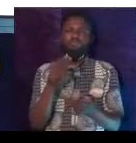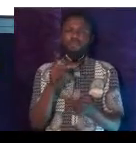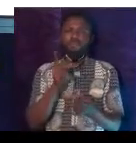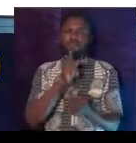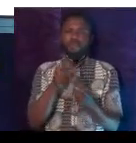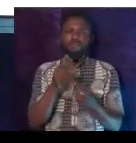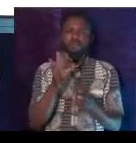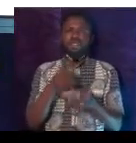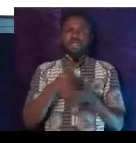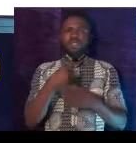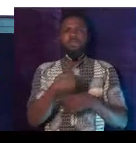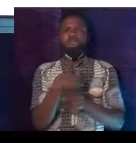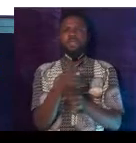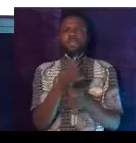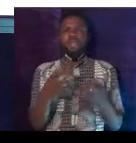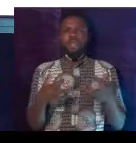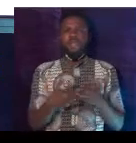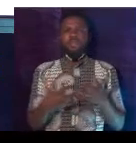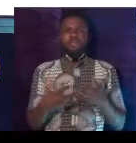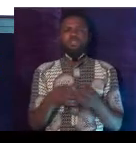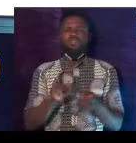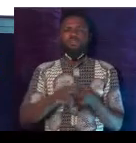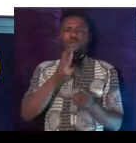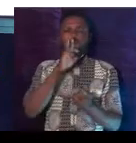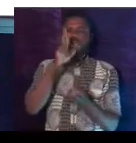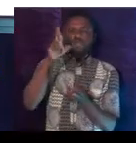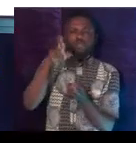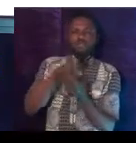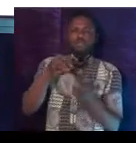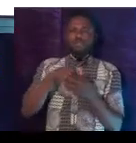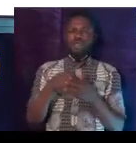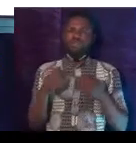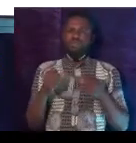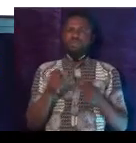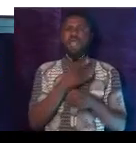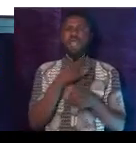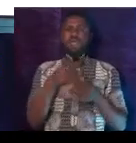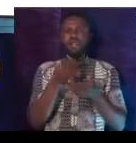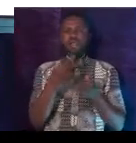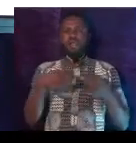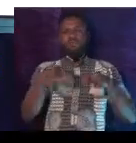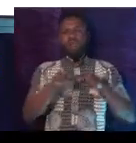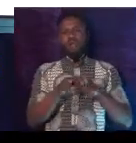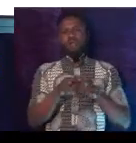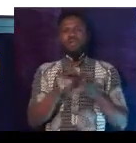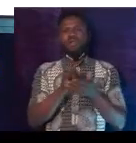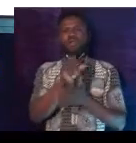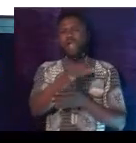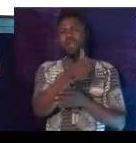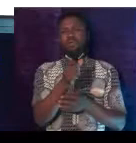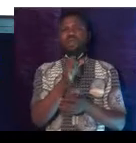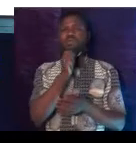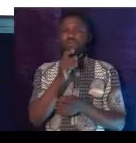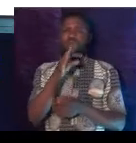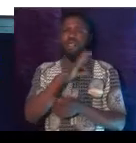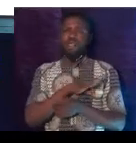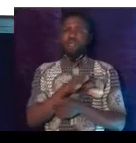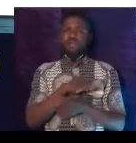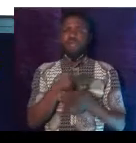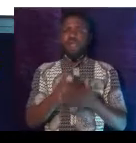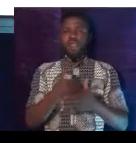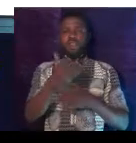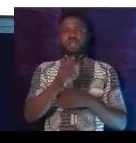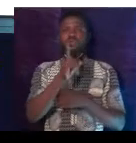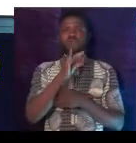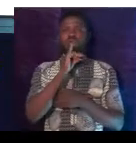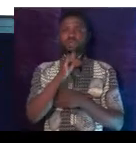it makes the engine to be reduced in strength and in value. That's another disadvantage. The